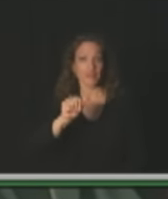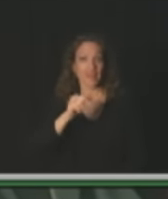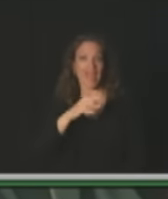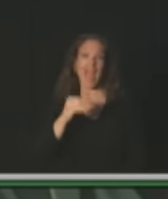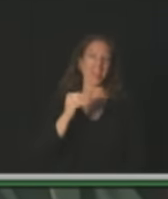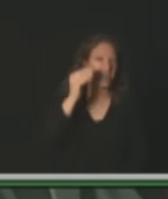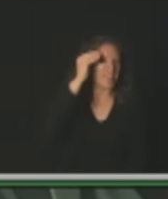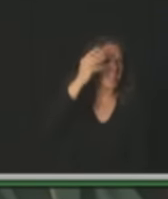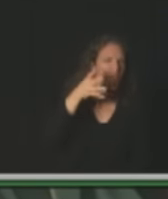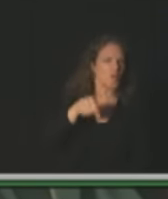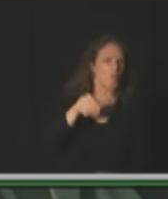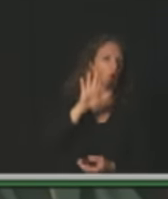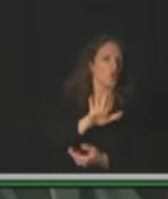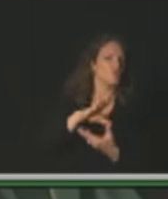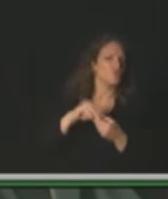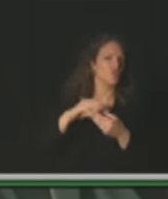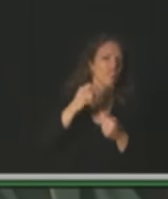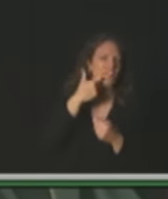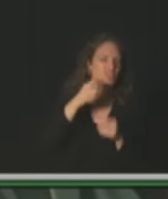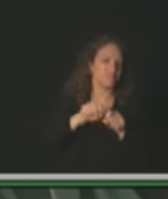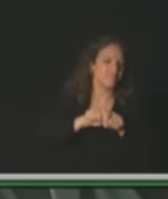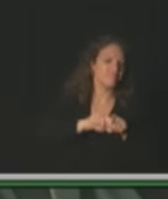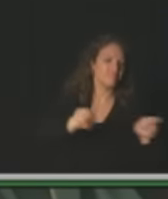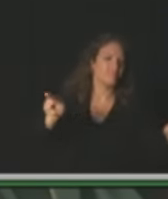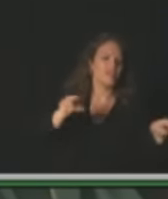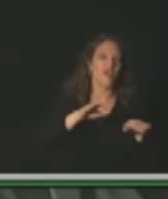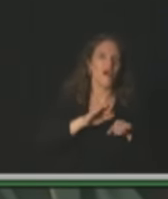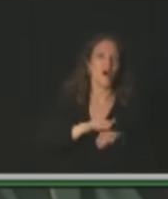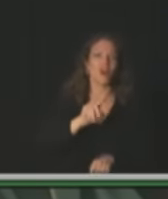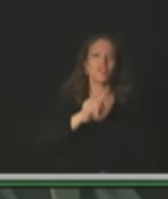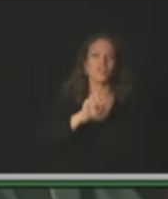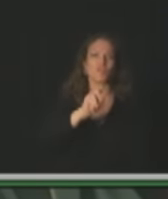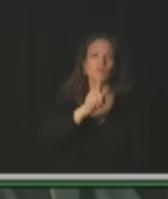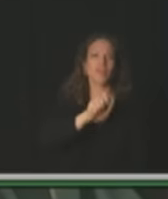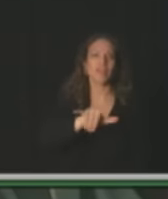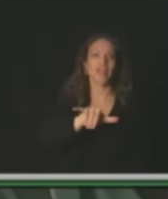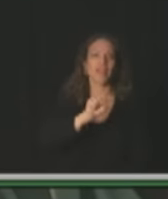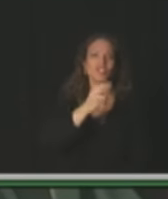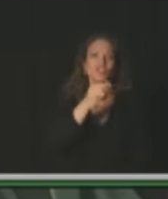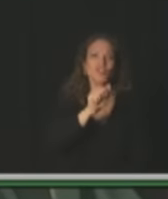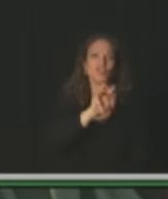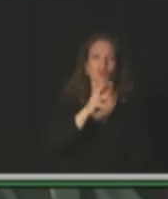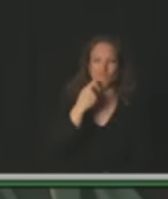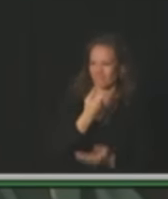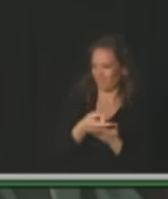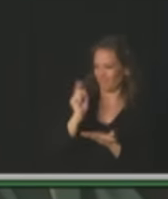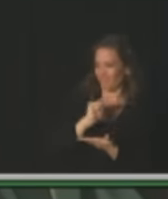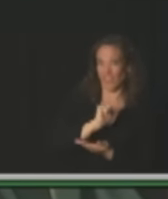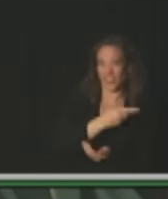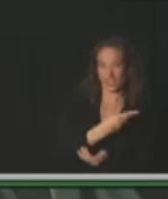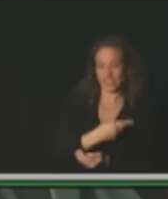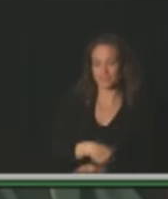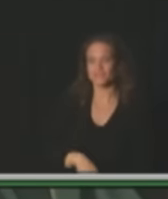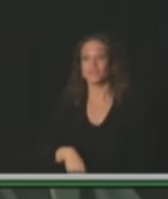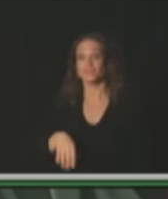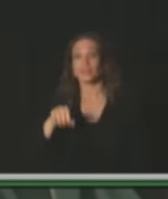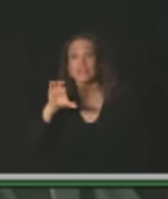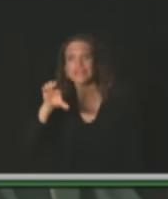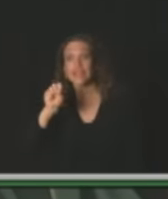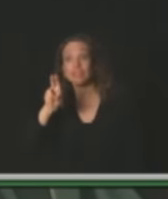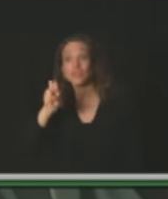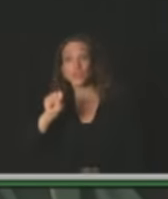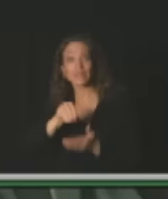broadcast on the Today Show last Thursday. A Sac State student, Stephanie